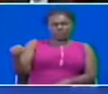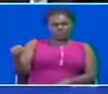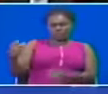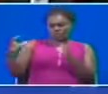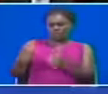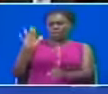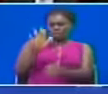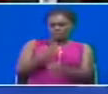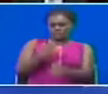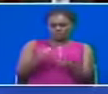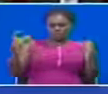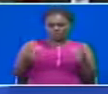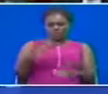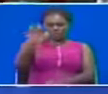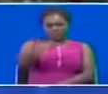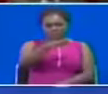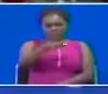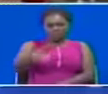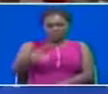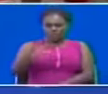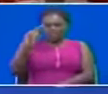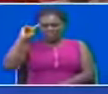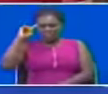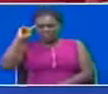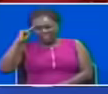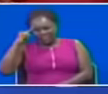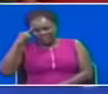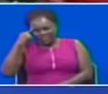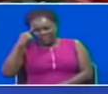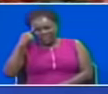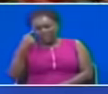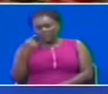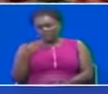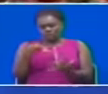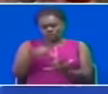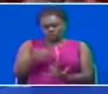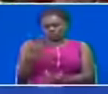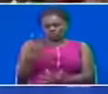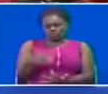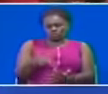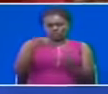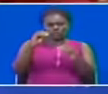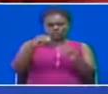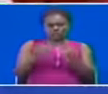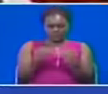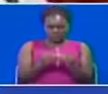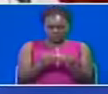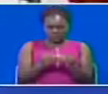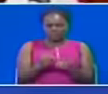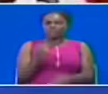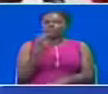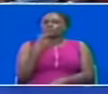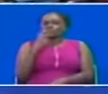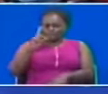is the majority party in parliament, is plotting around two of the special sitting. By the time the Tuesday session